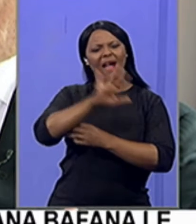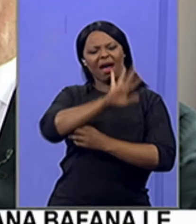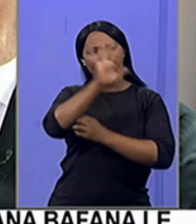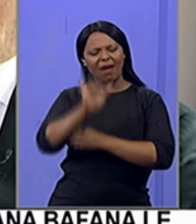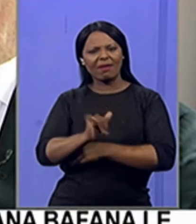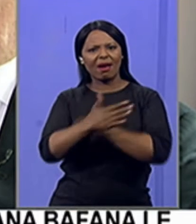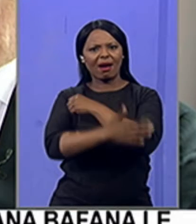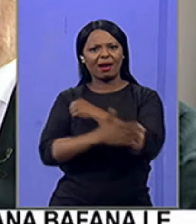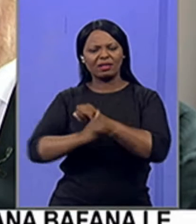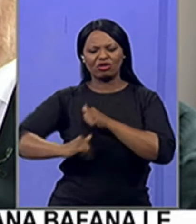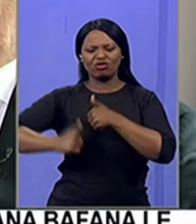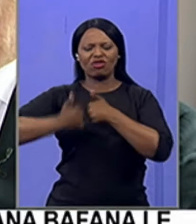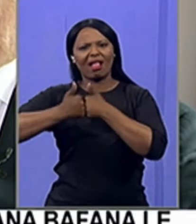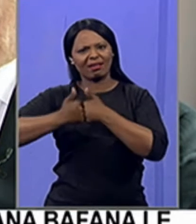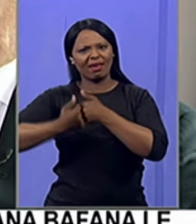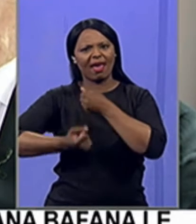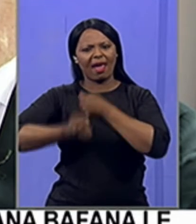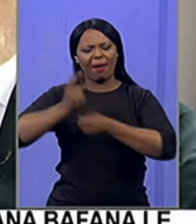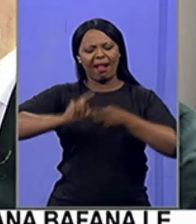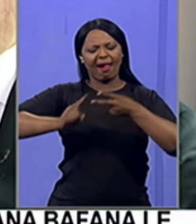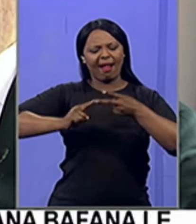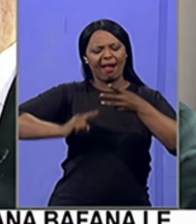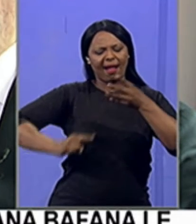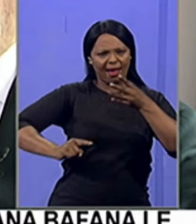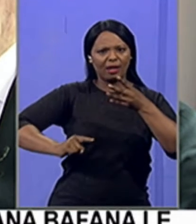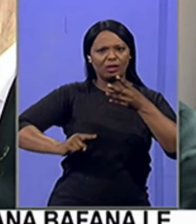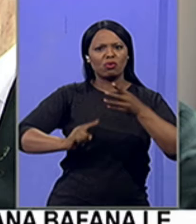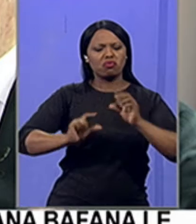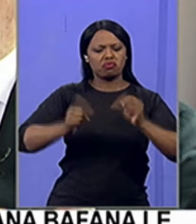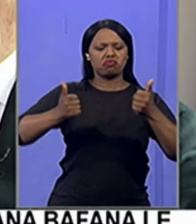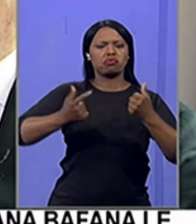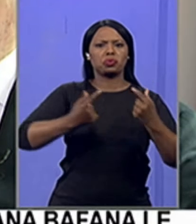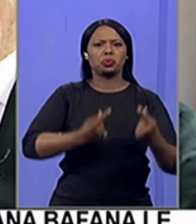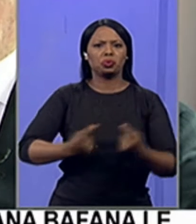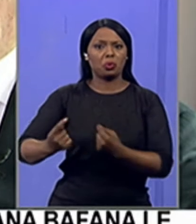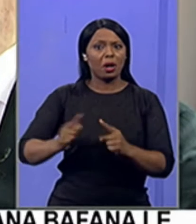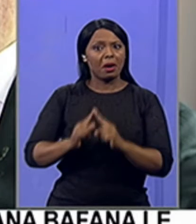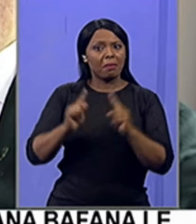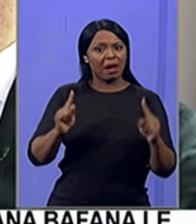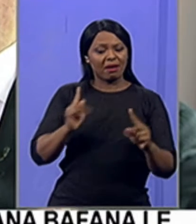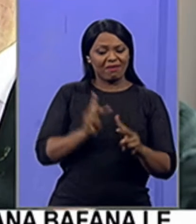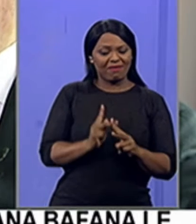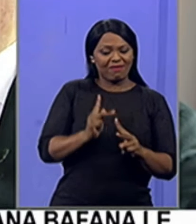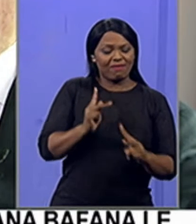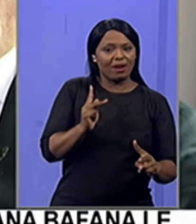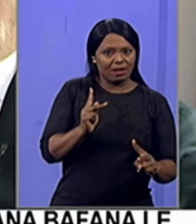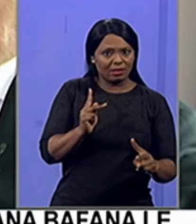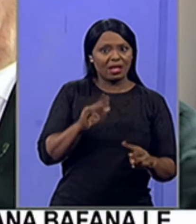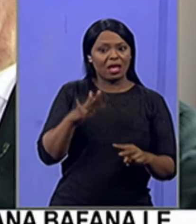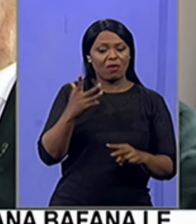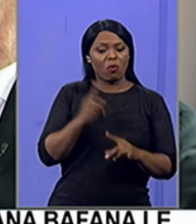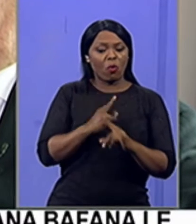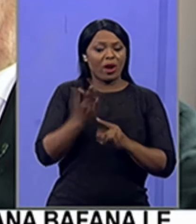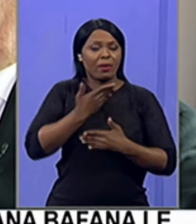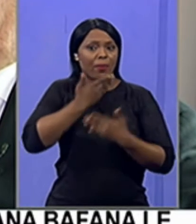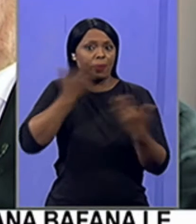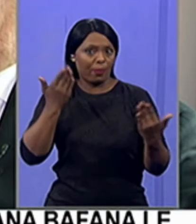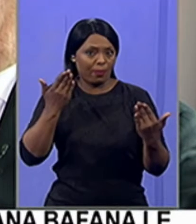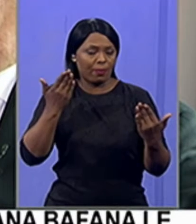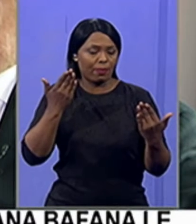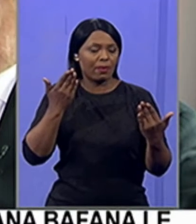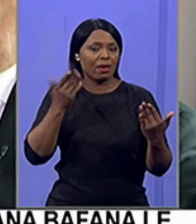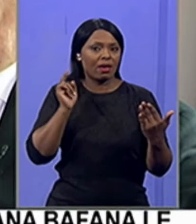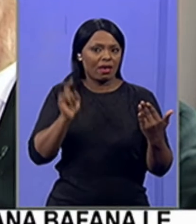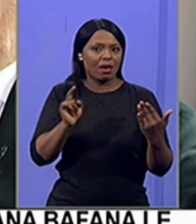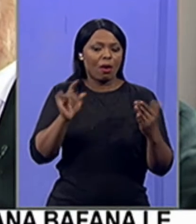seriously challenge to produce at least the finalists and if not win